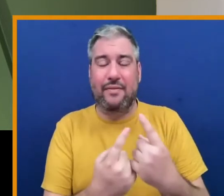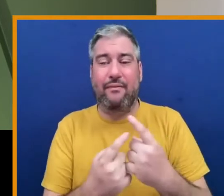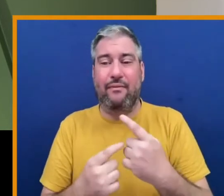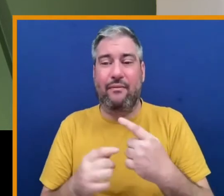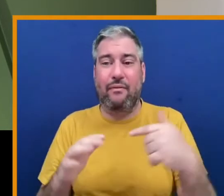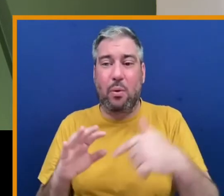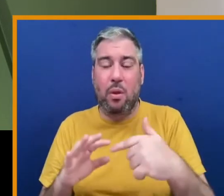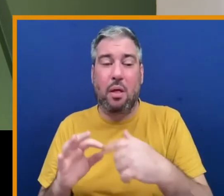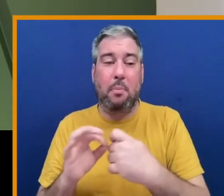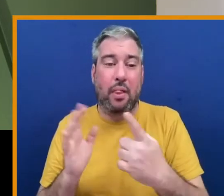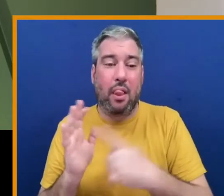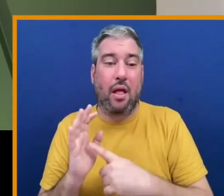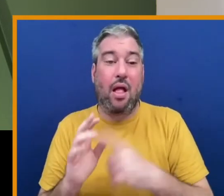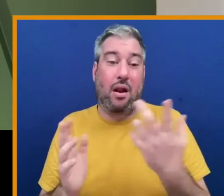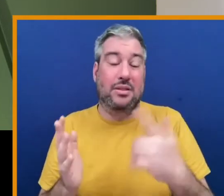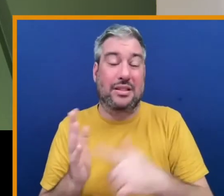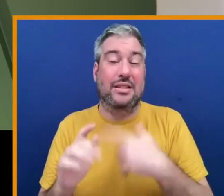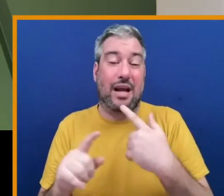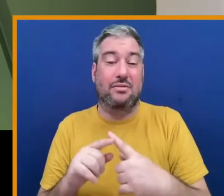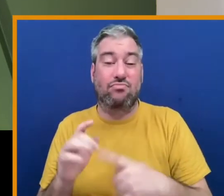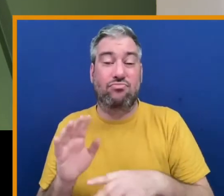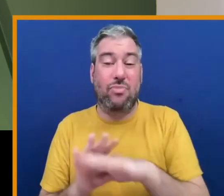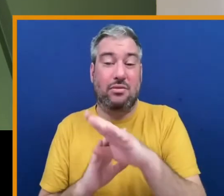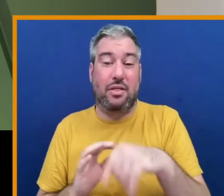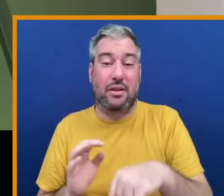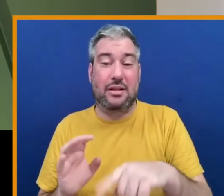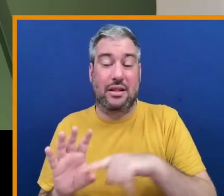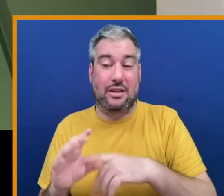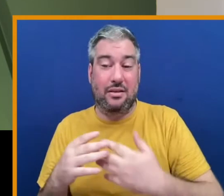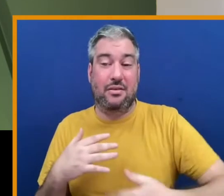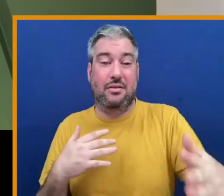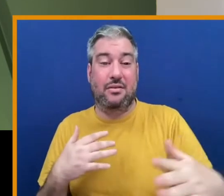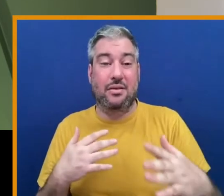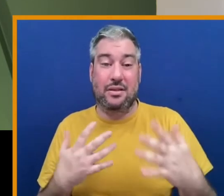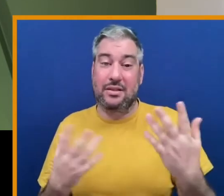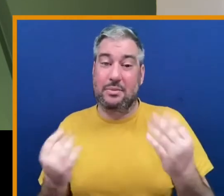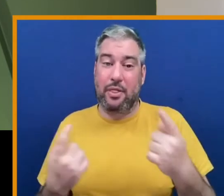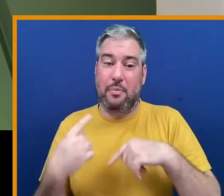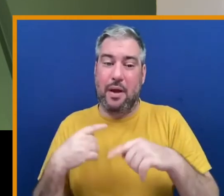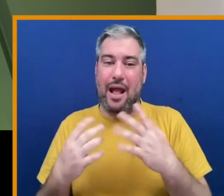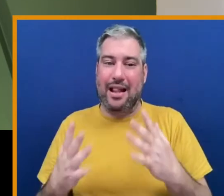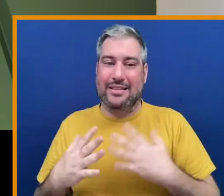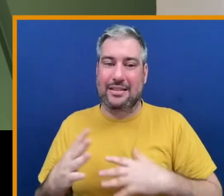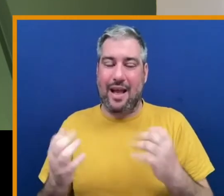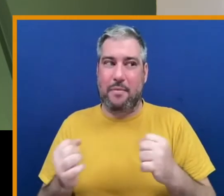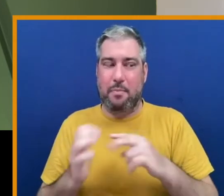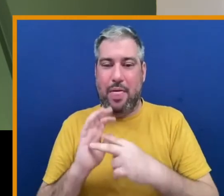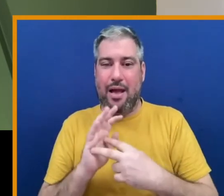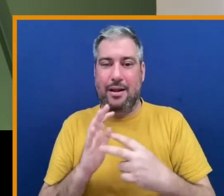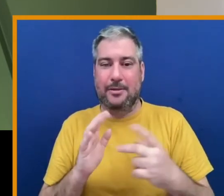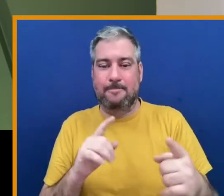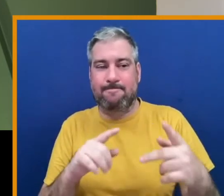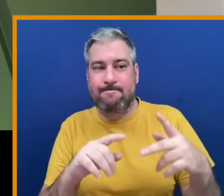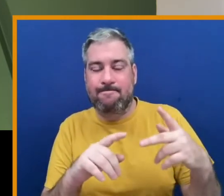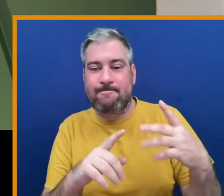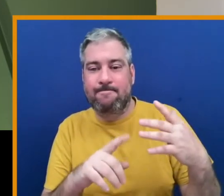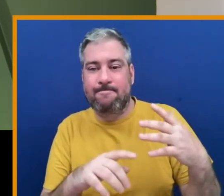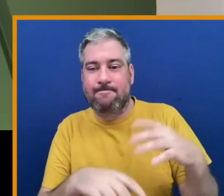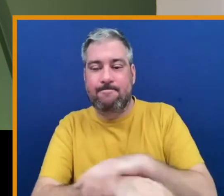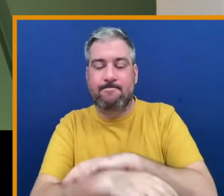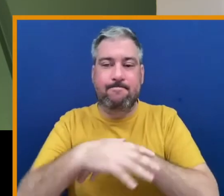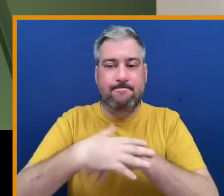that we really do have to have a plan to tackle, particularly on behalf of our low income households. And what we're proposing above all